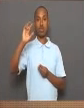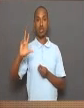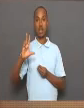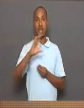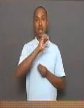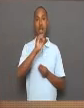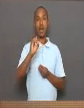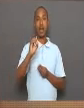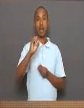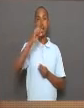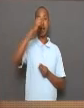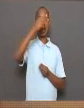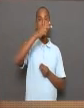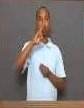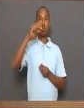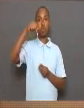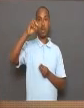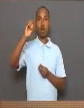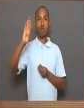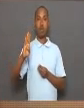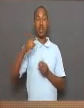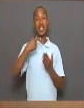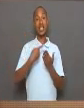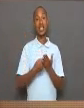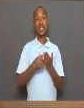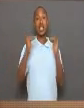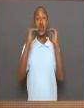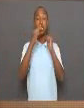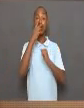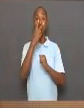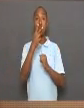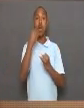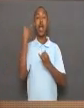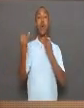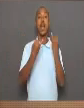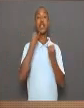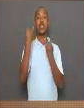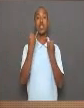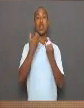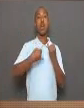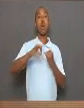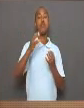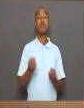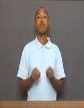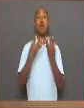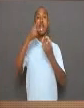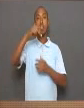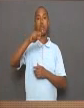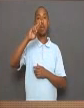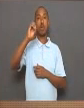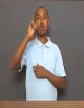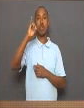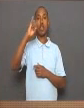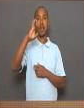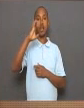and phosphoric acid. These equations show the ionization of polyprotic acids